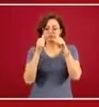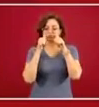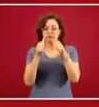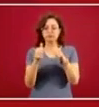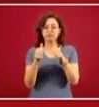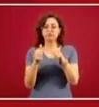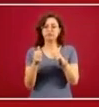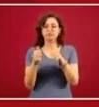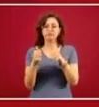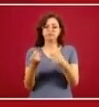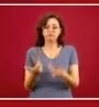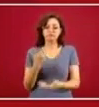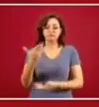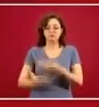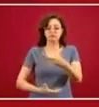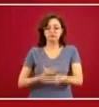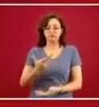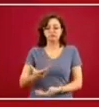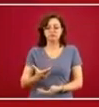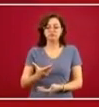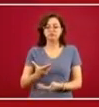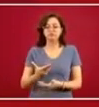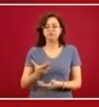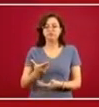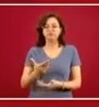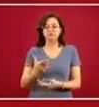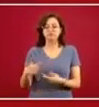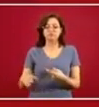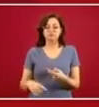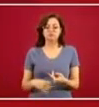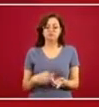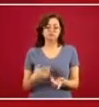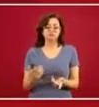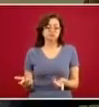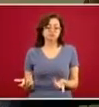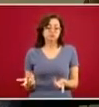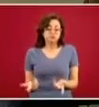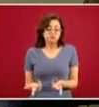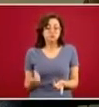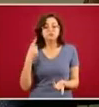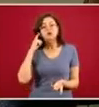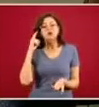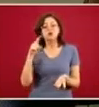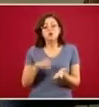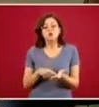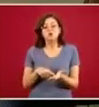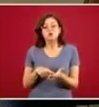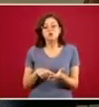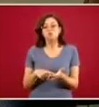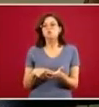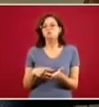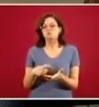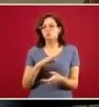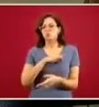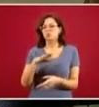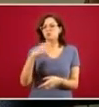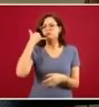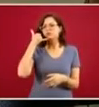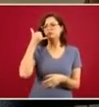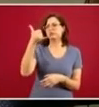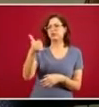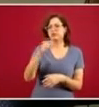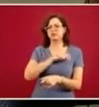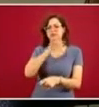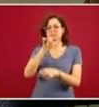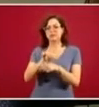services to any person, and if you get rejected by some of these service providers, you can complain about it.